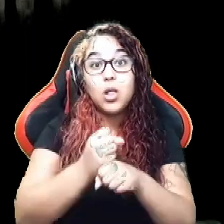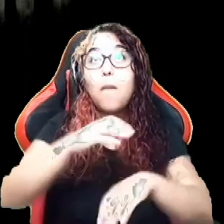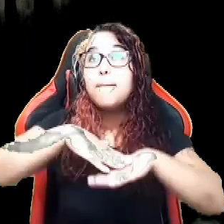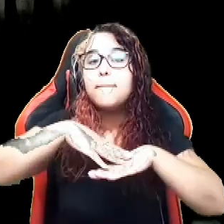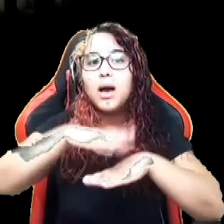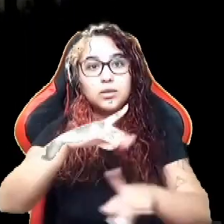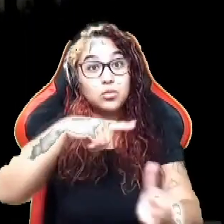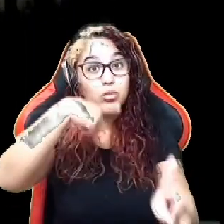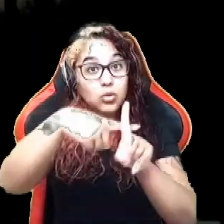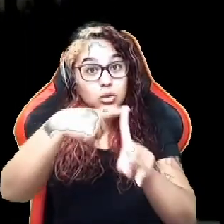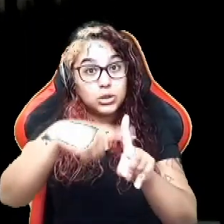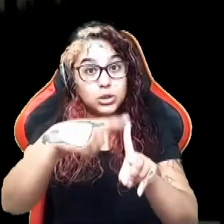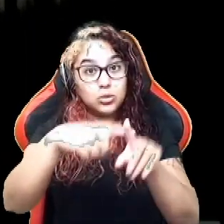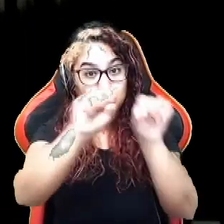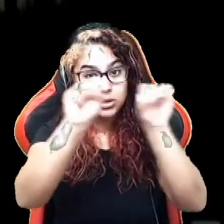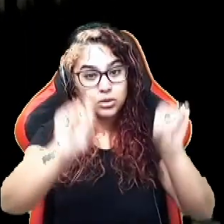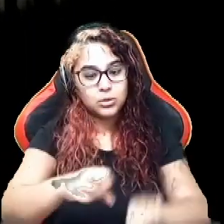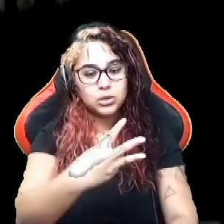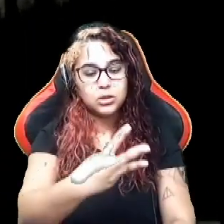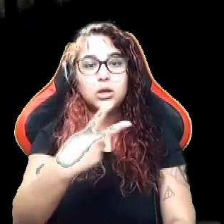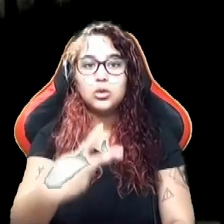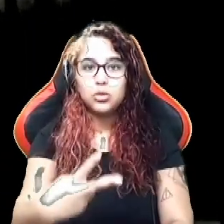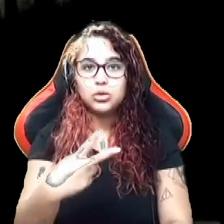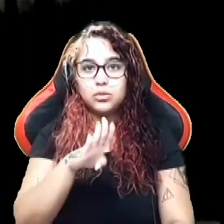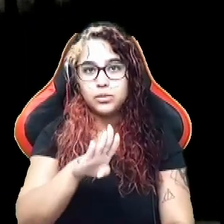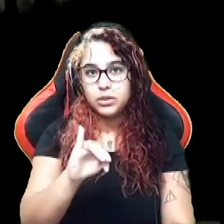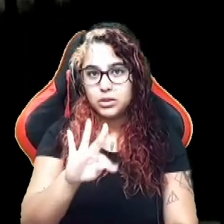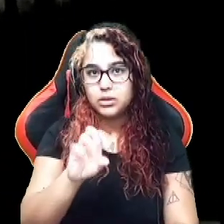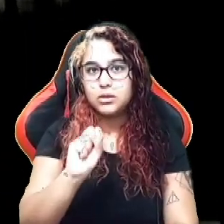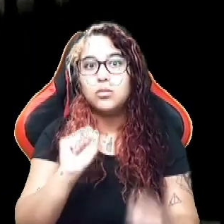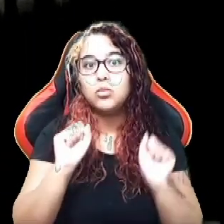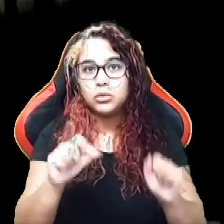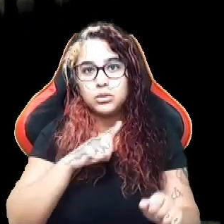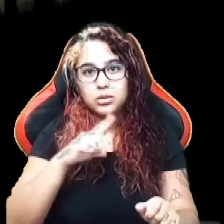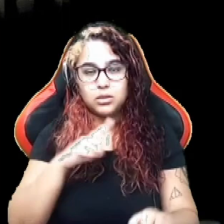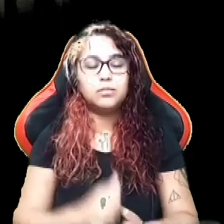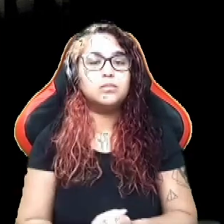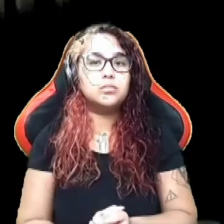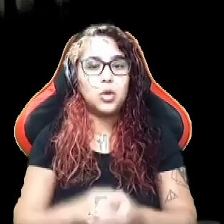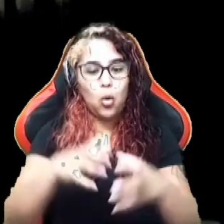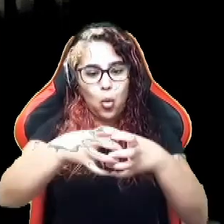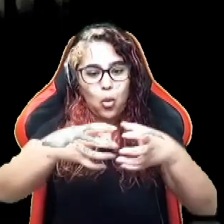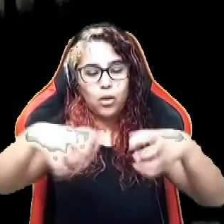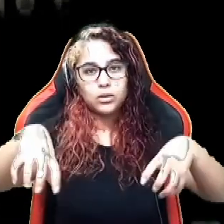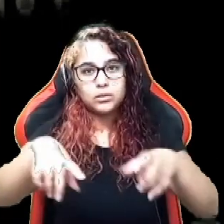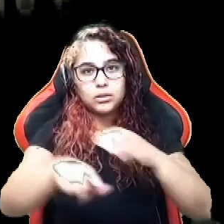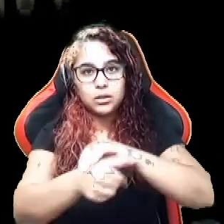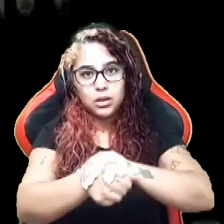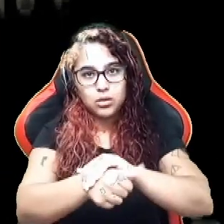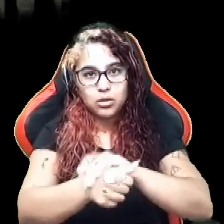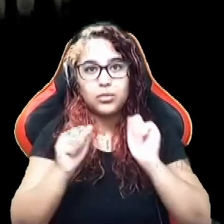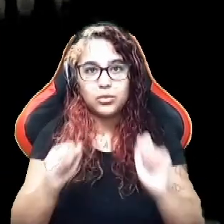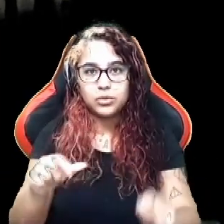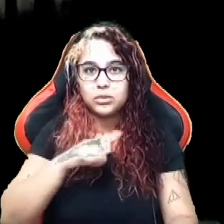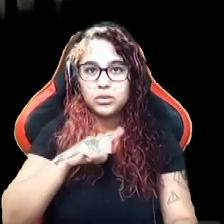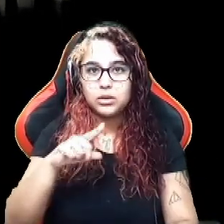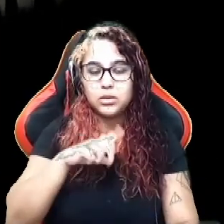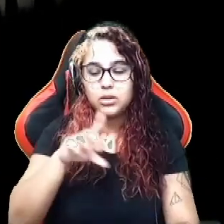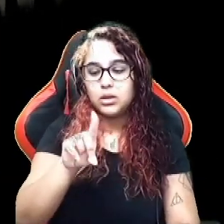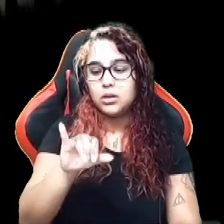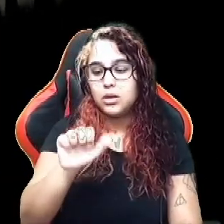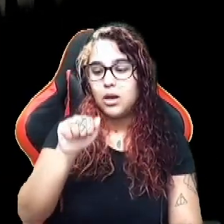The maximum positive amount that a 32-bit system can have. The turtle's egg has the same texture as a diamond.